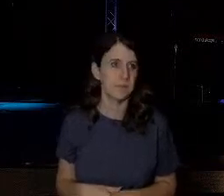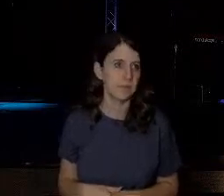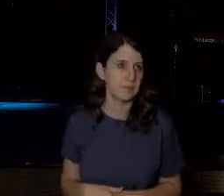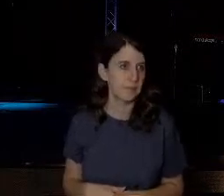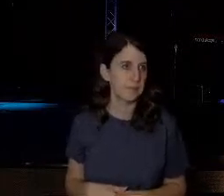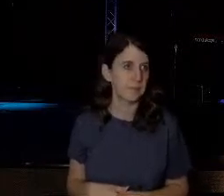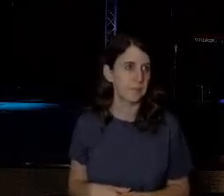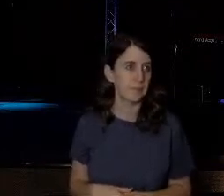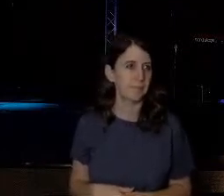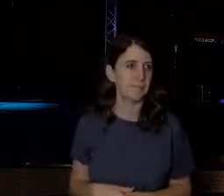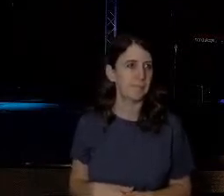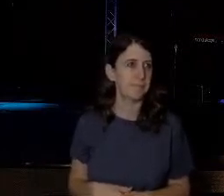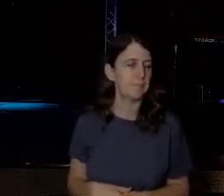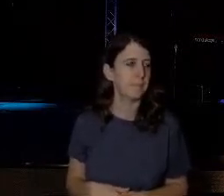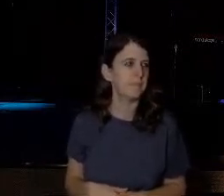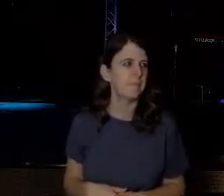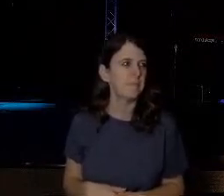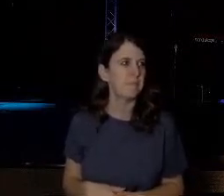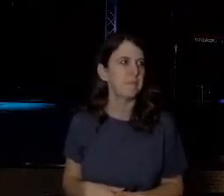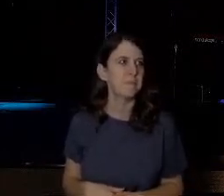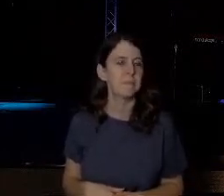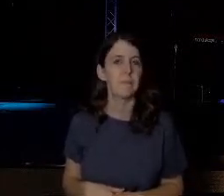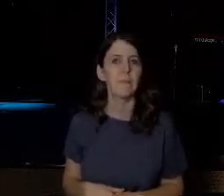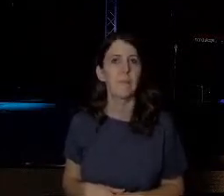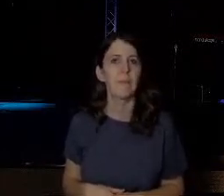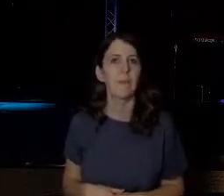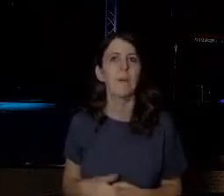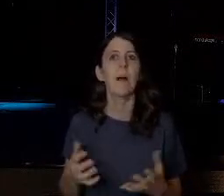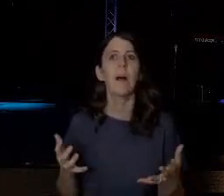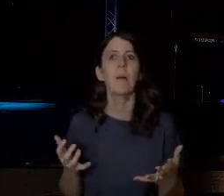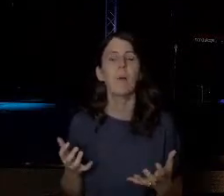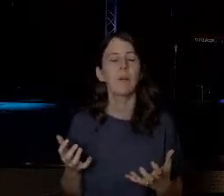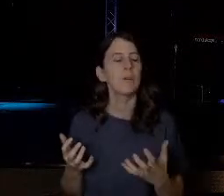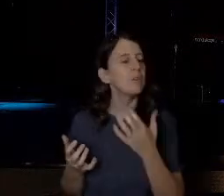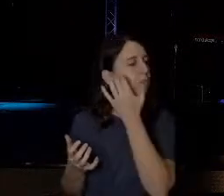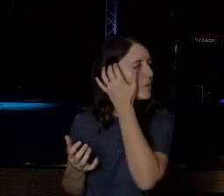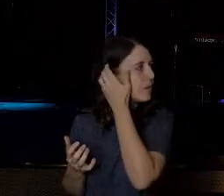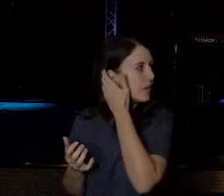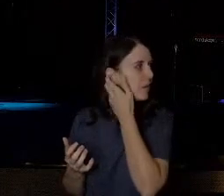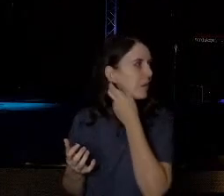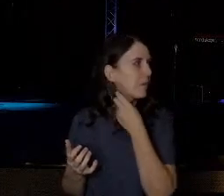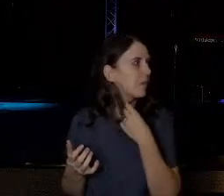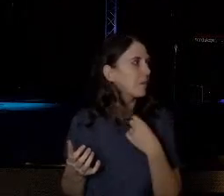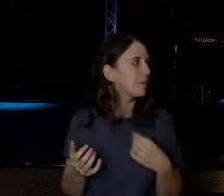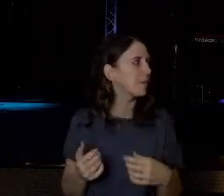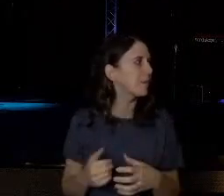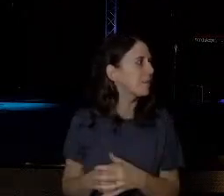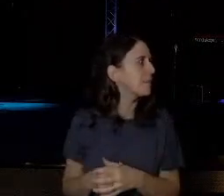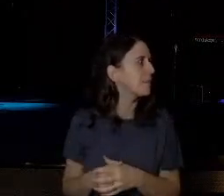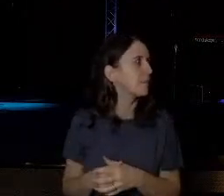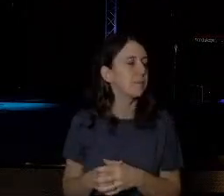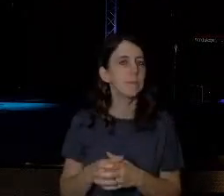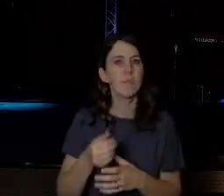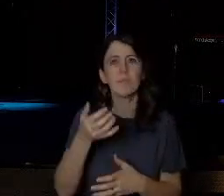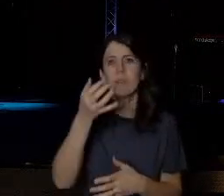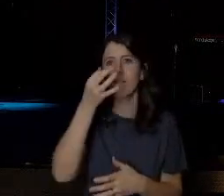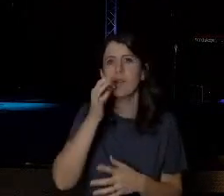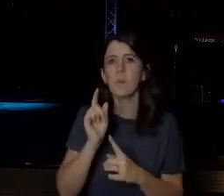And as you receive these, I just want you just to just spend a few